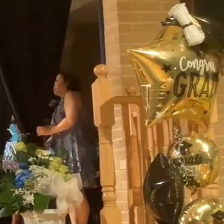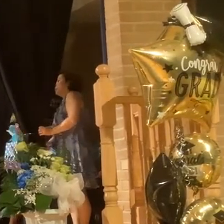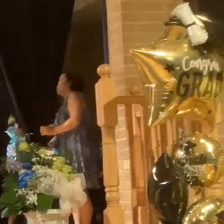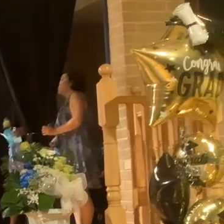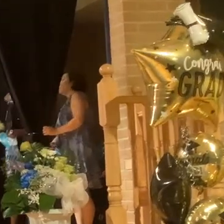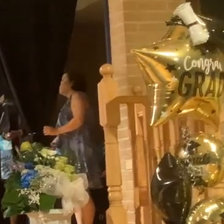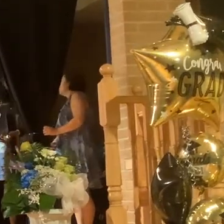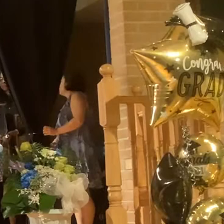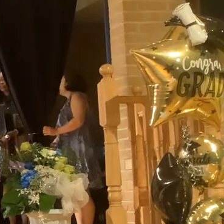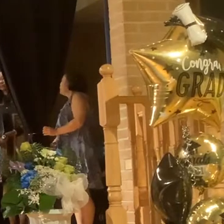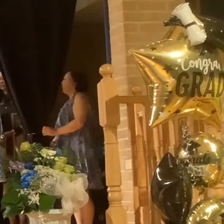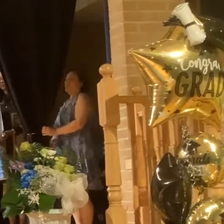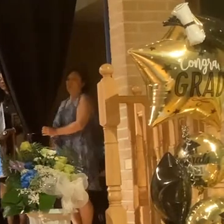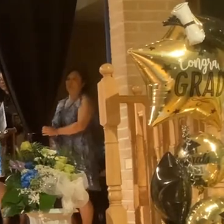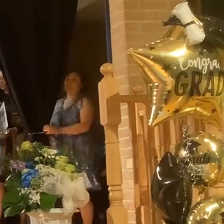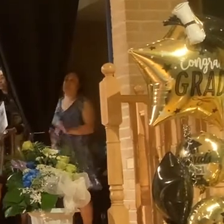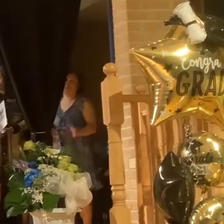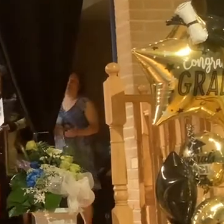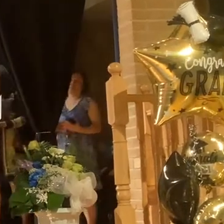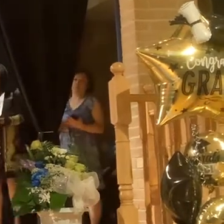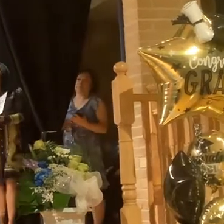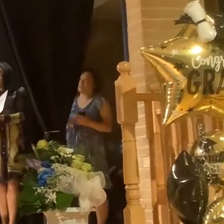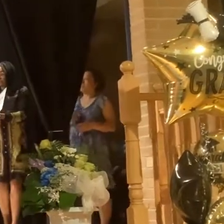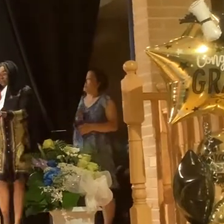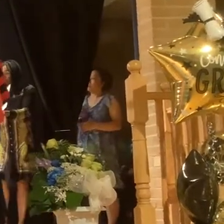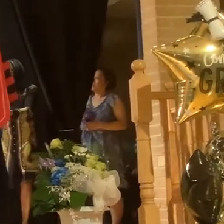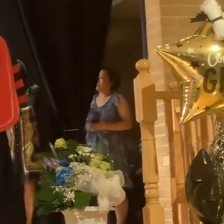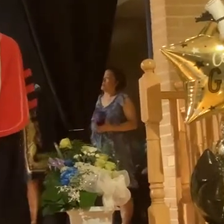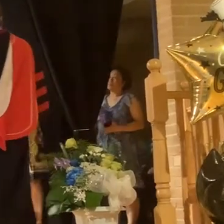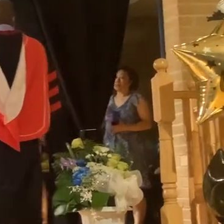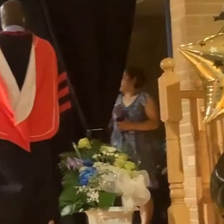opportunities. Congratulations, Matthew.